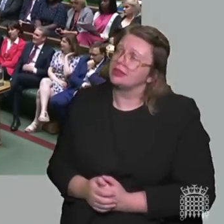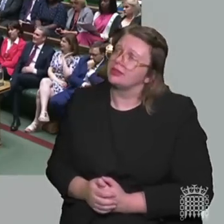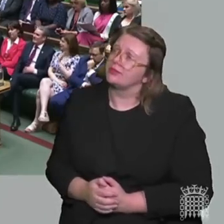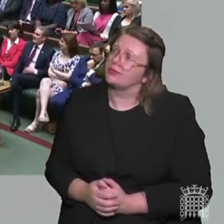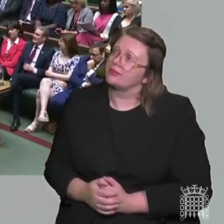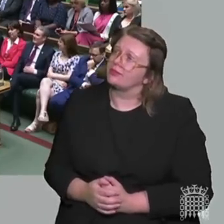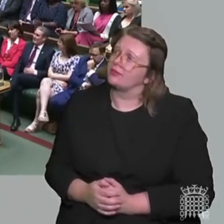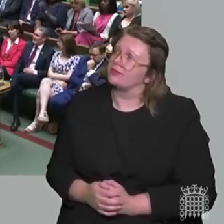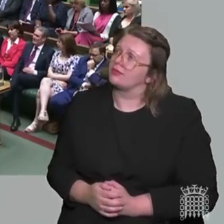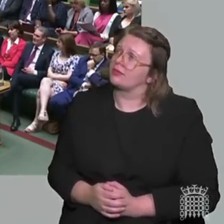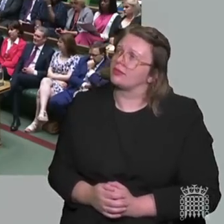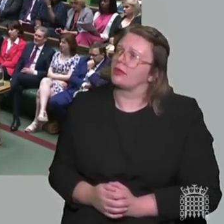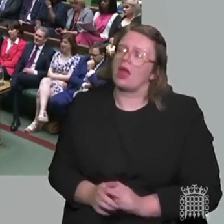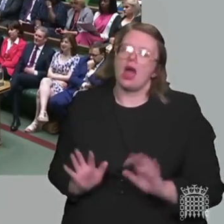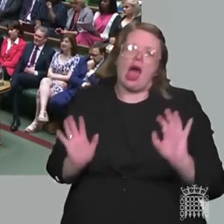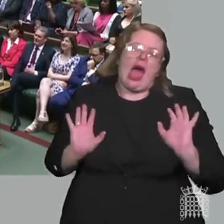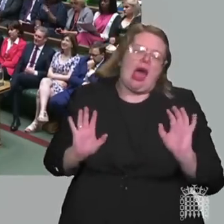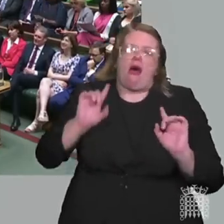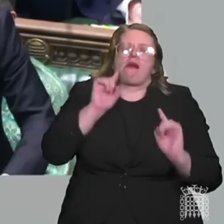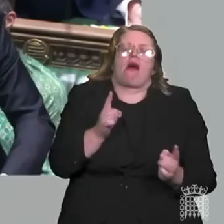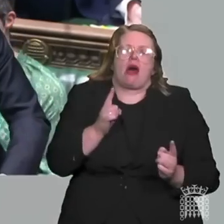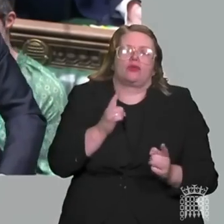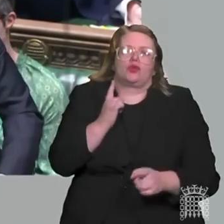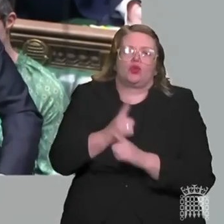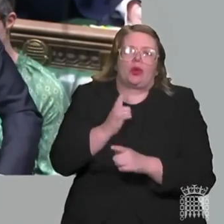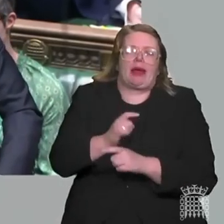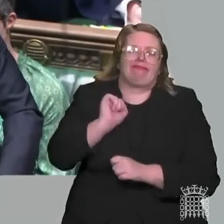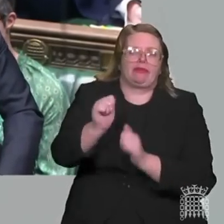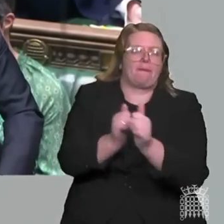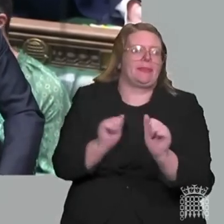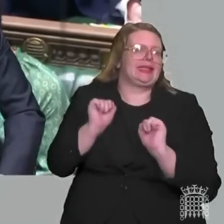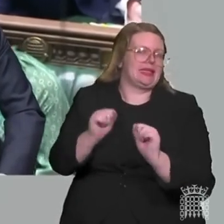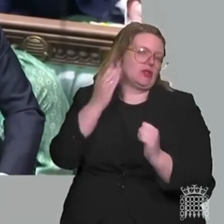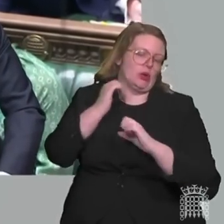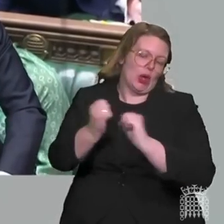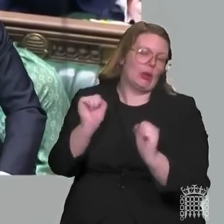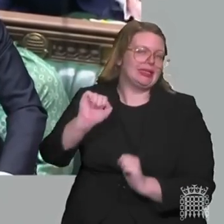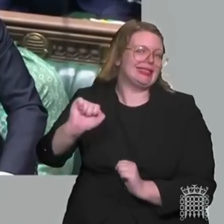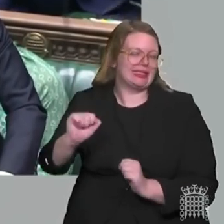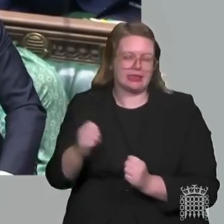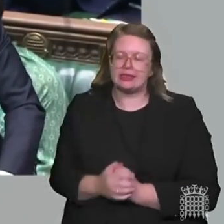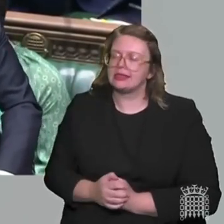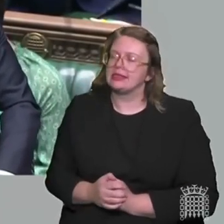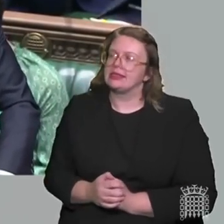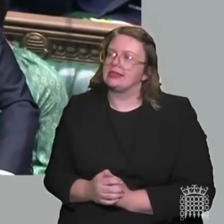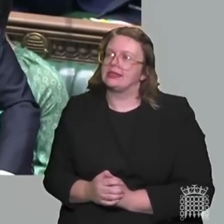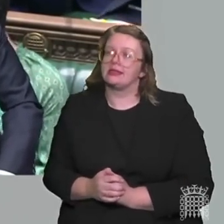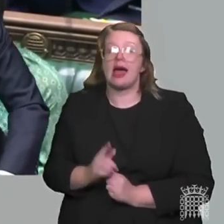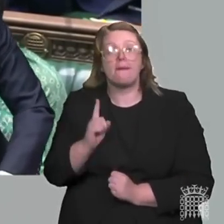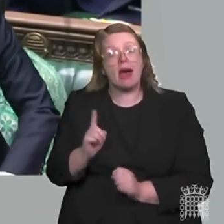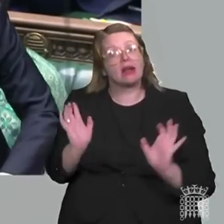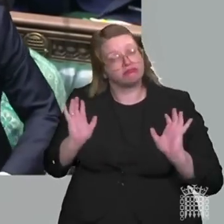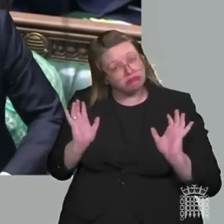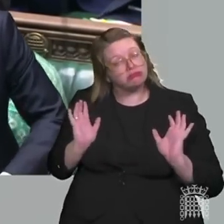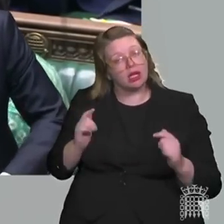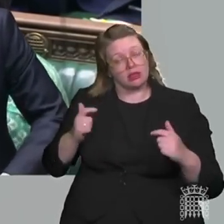Well, Mr. Speaker, it wouldn't be right for me to comment on the circumstances of any individual company, but what I can say is I make absolutely no apology